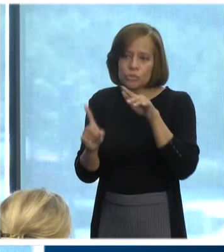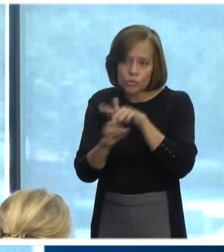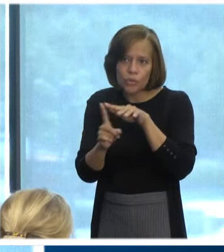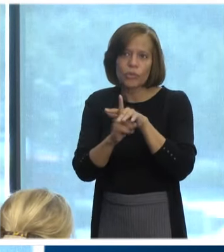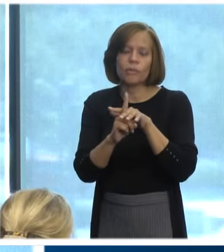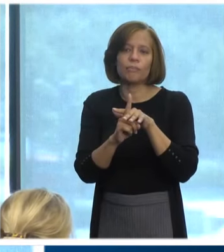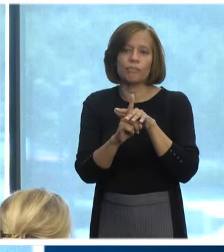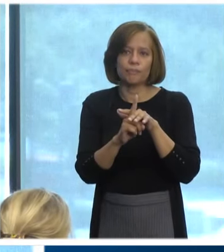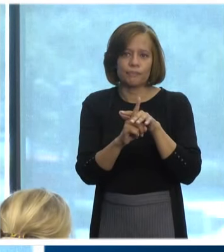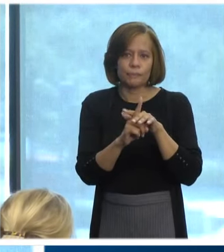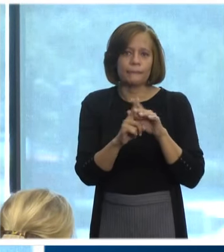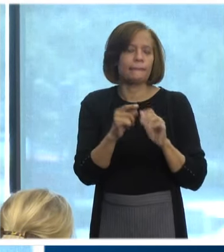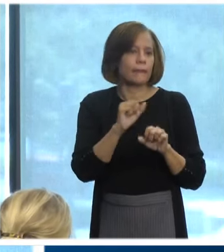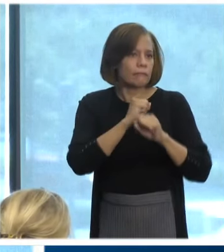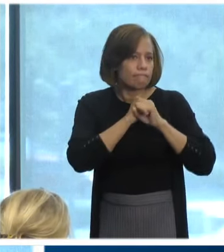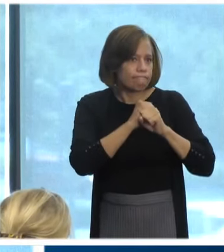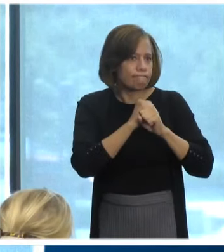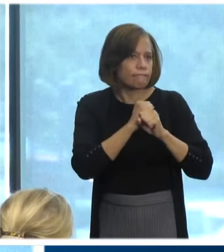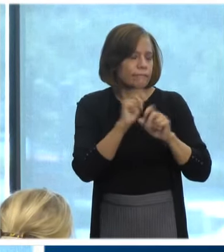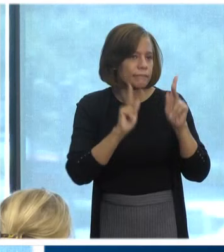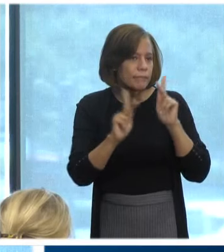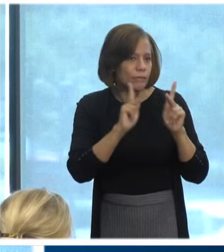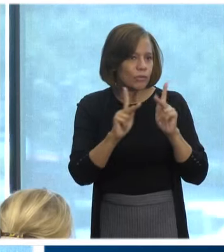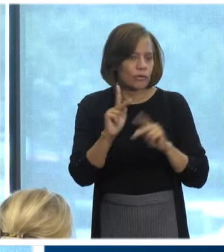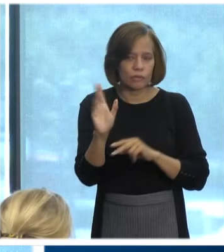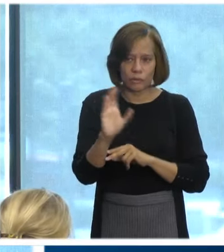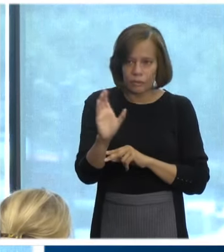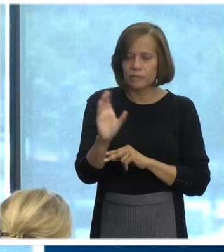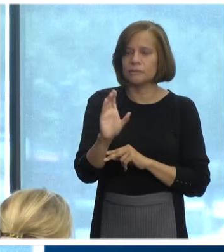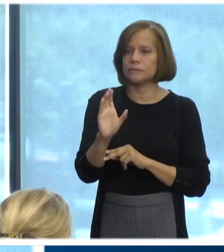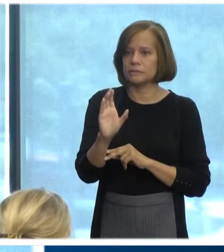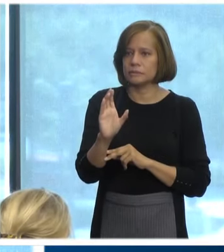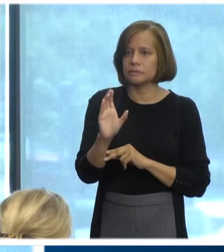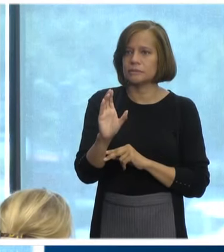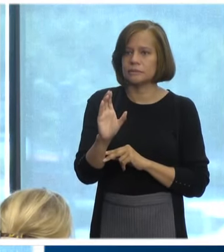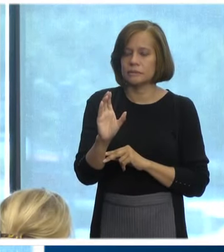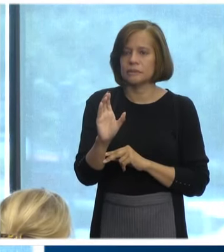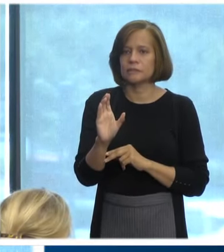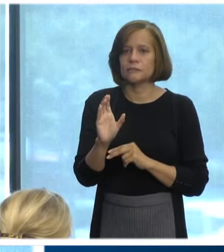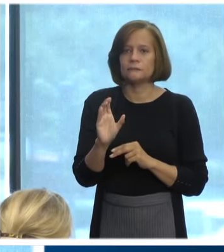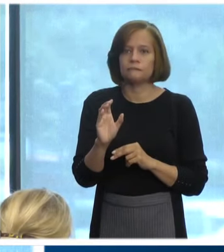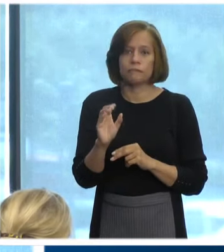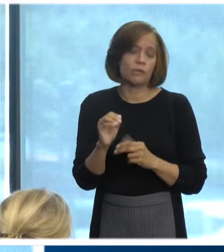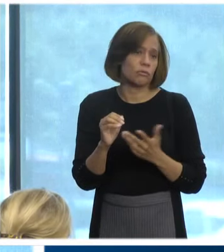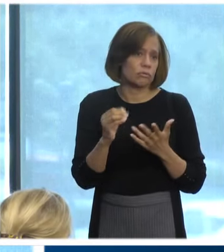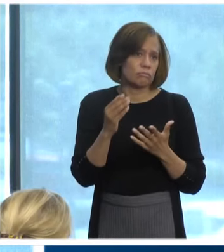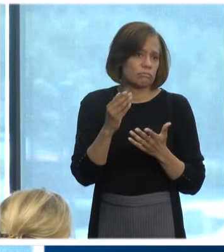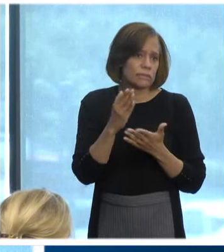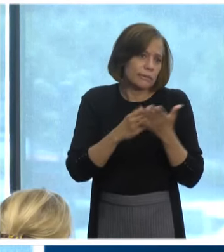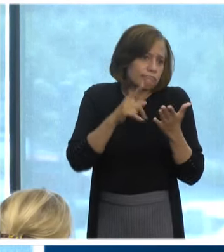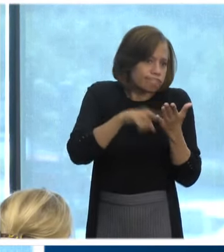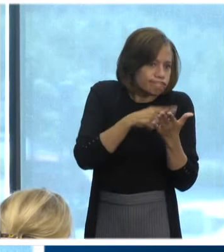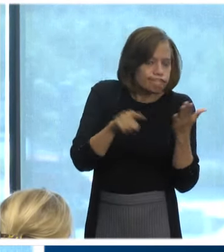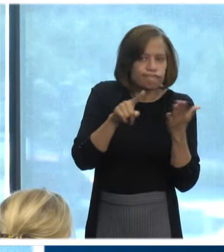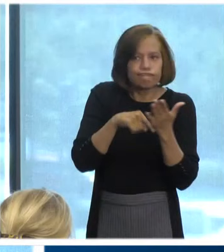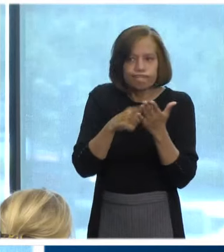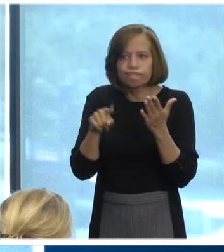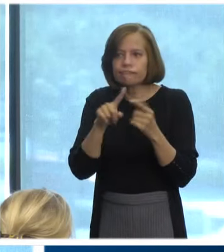that line and they protected the people of Columbus the best they can. You know, there's critiques and criticisms about